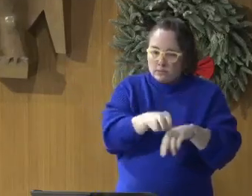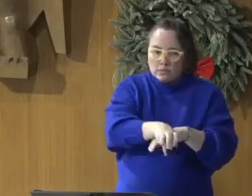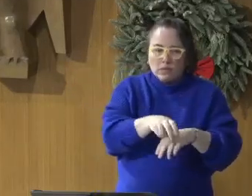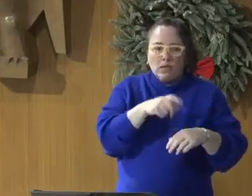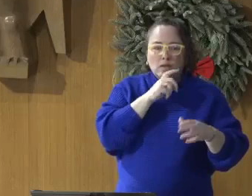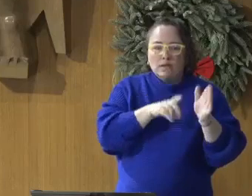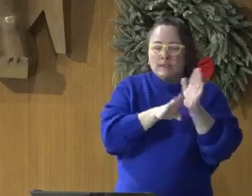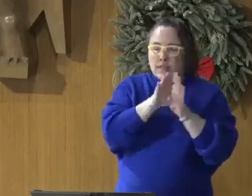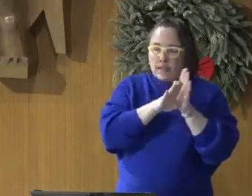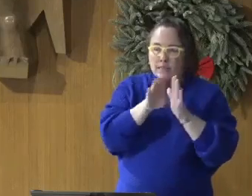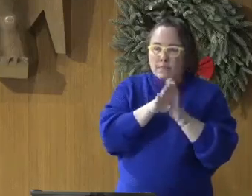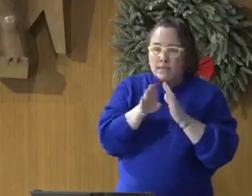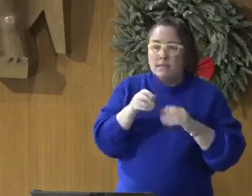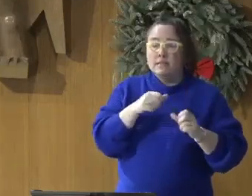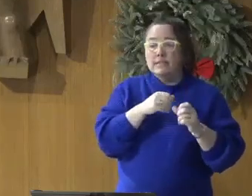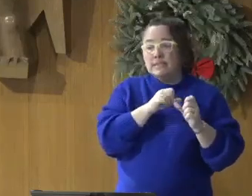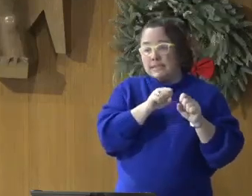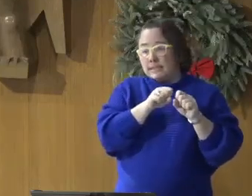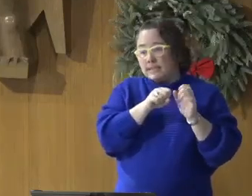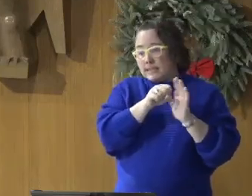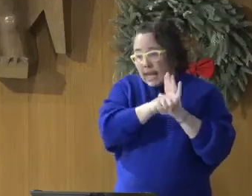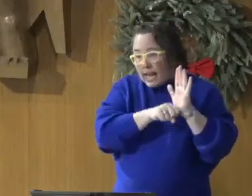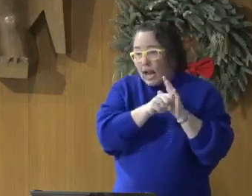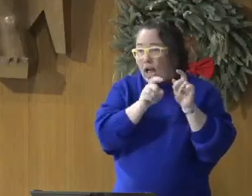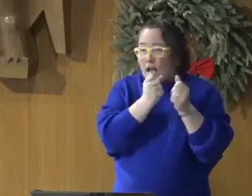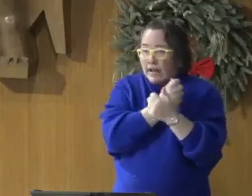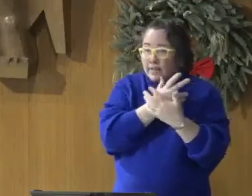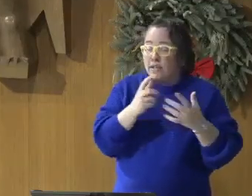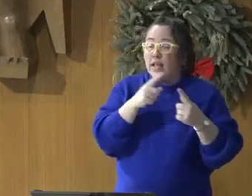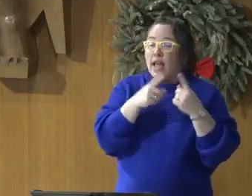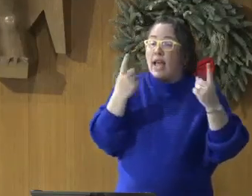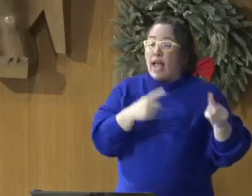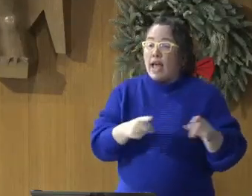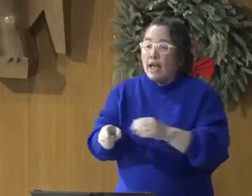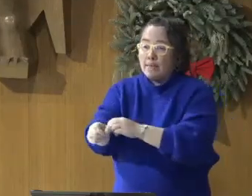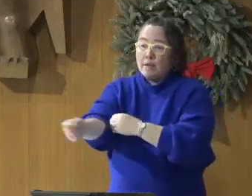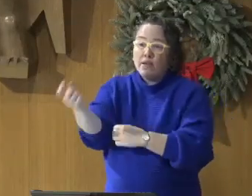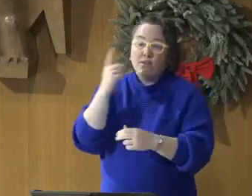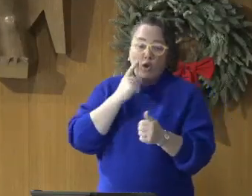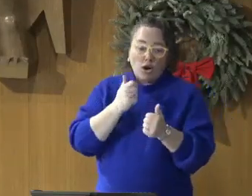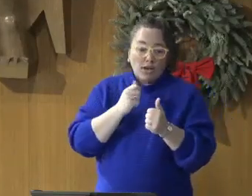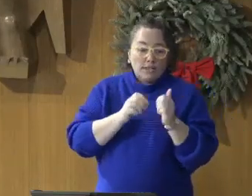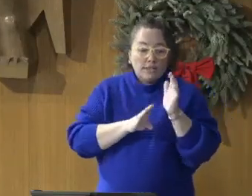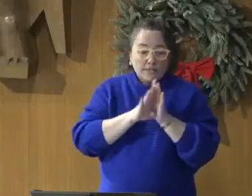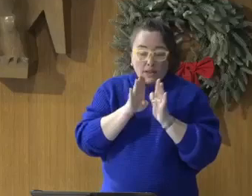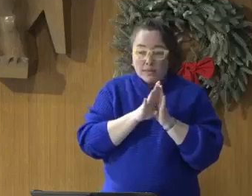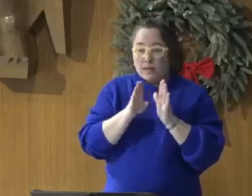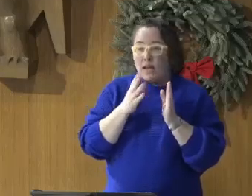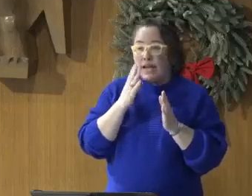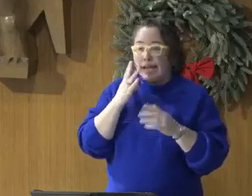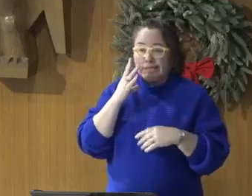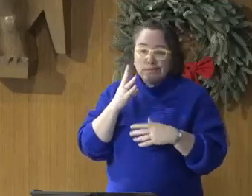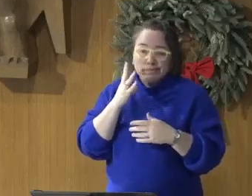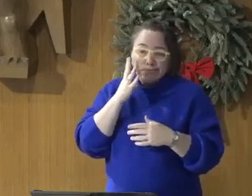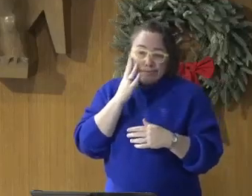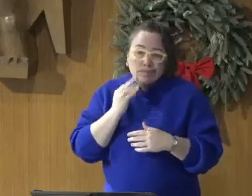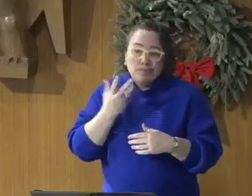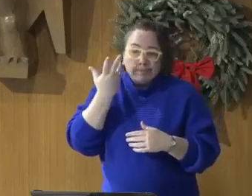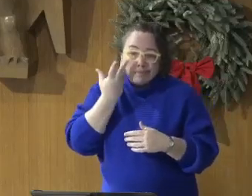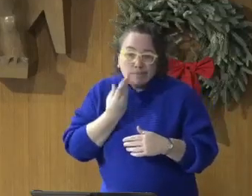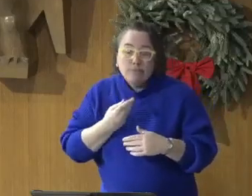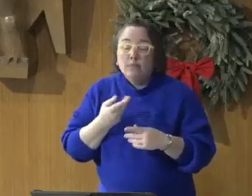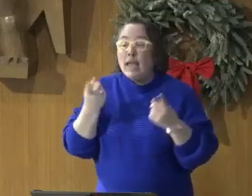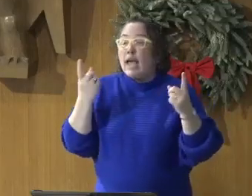child development, and which are designed by child development experts, babies of this age